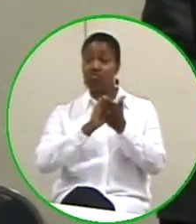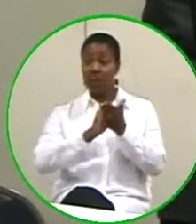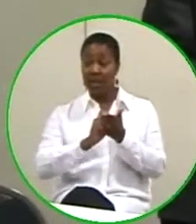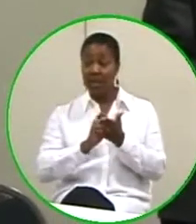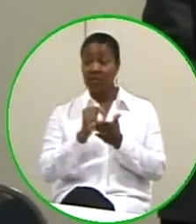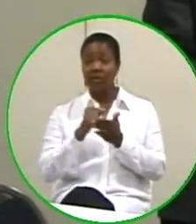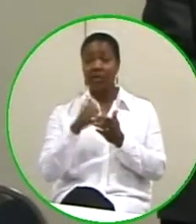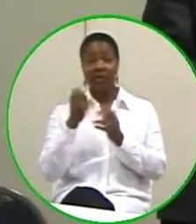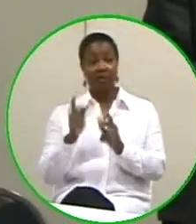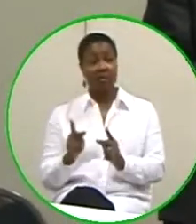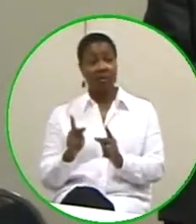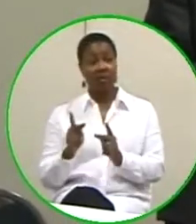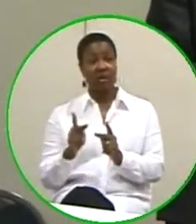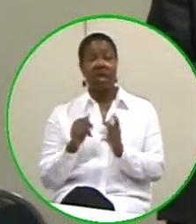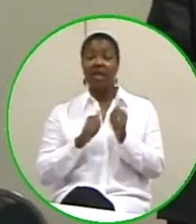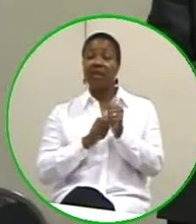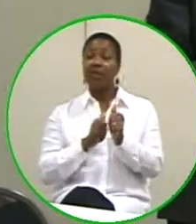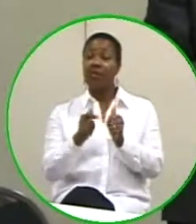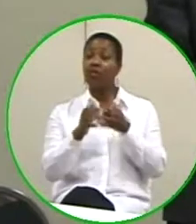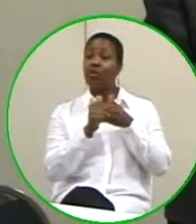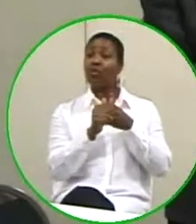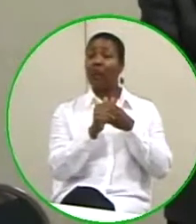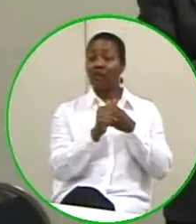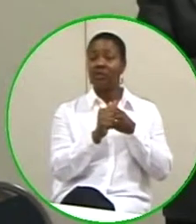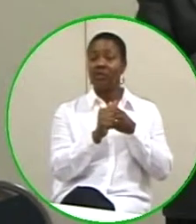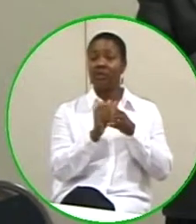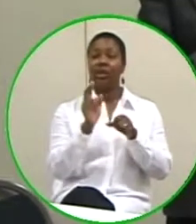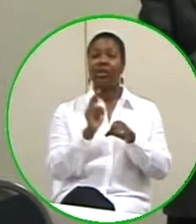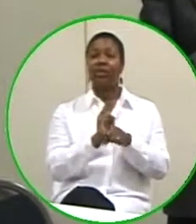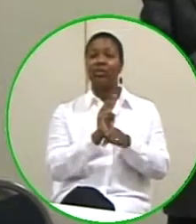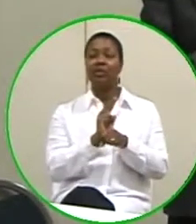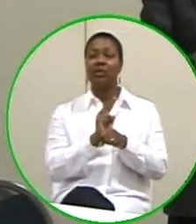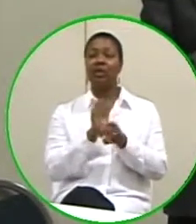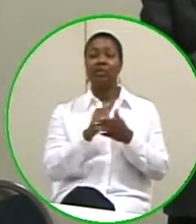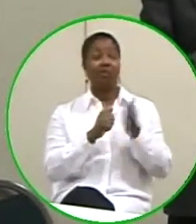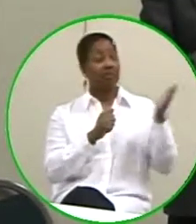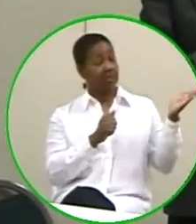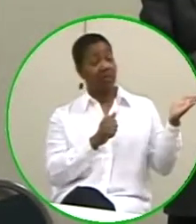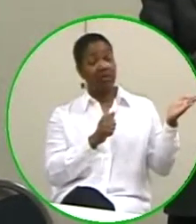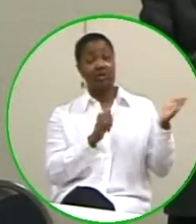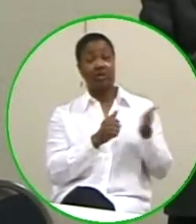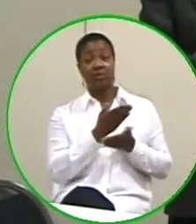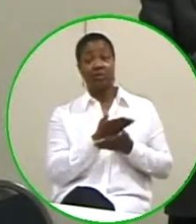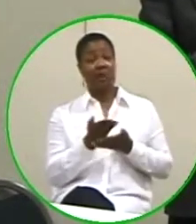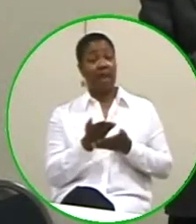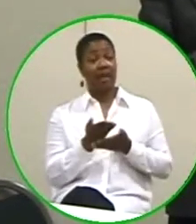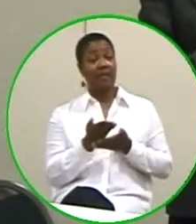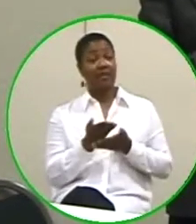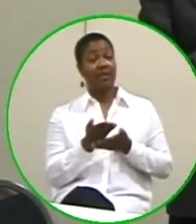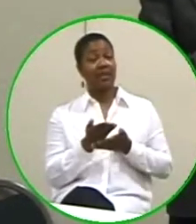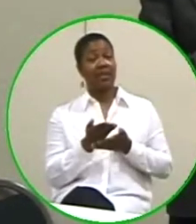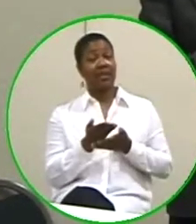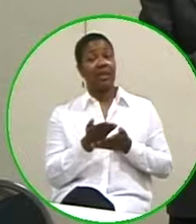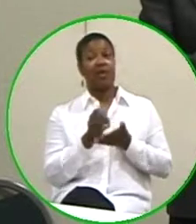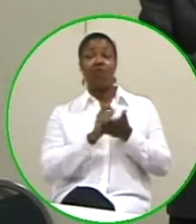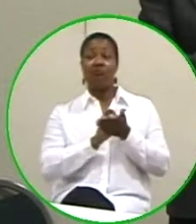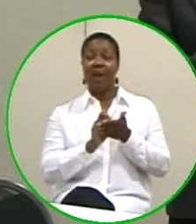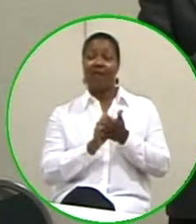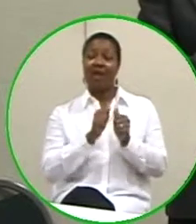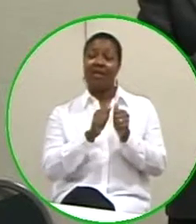that somebody else can follow your directions using those materials, those supplies. I want you to